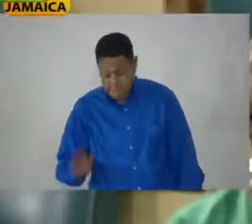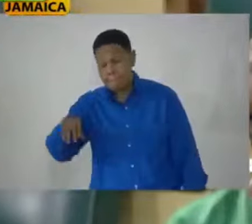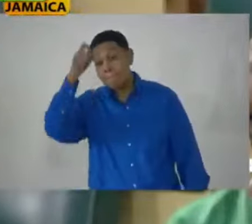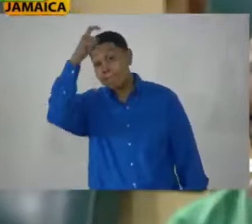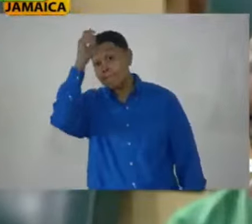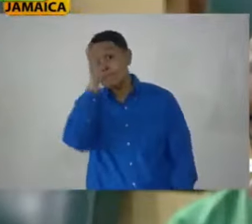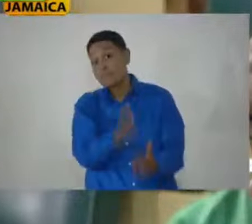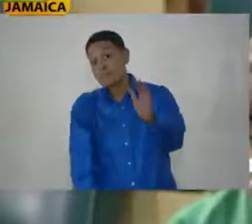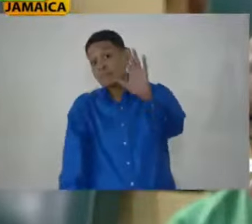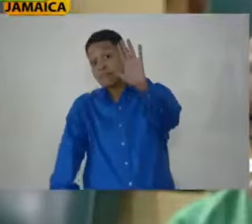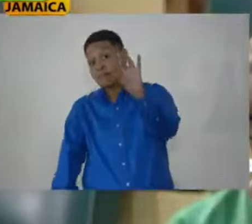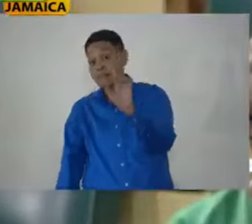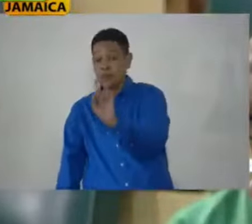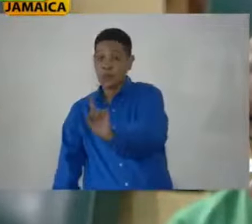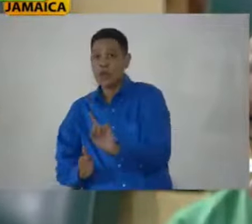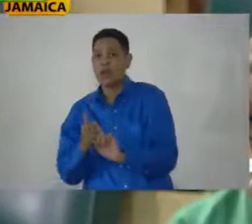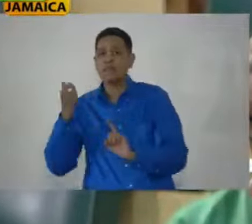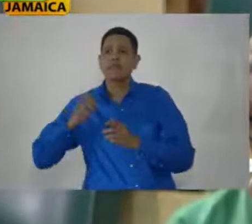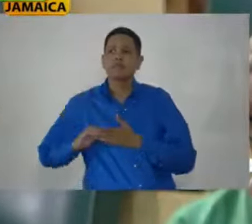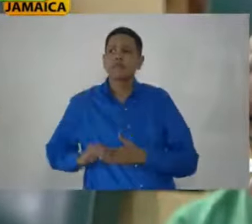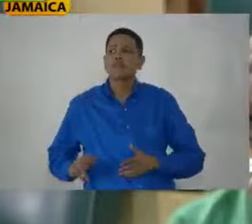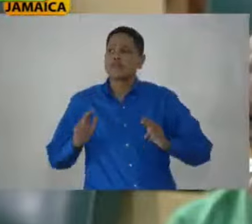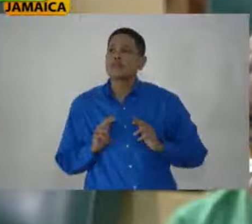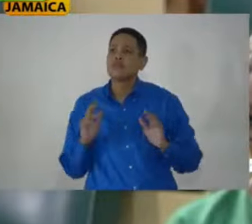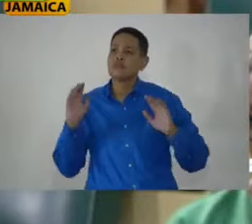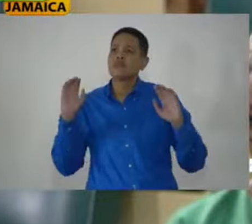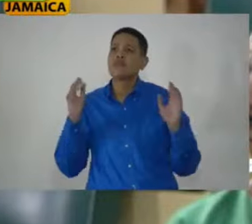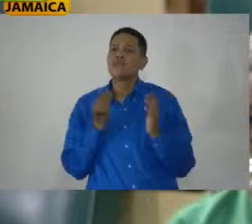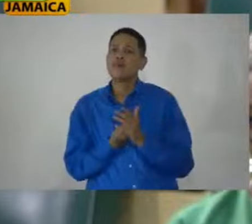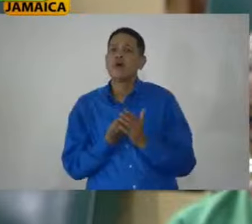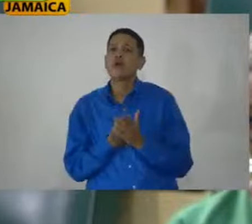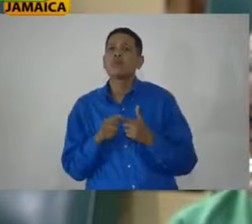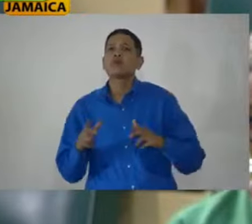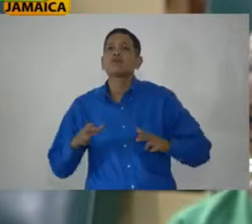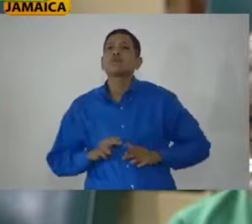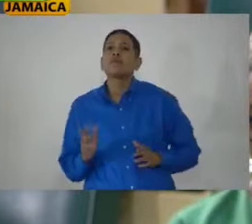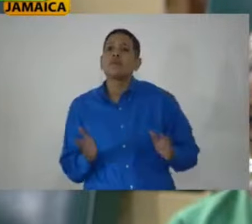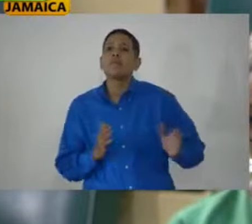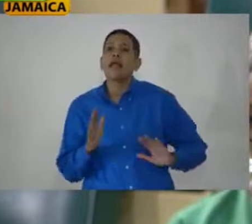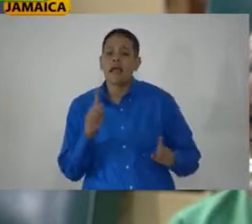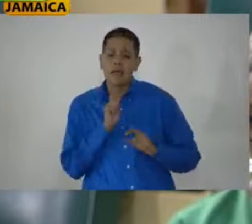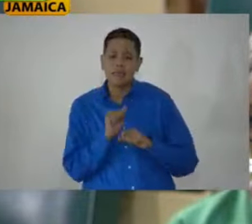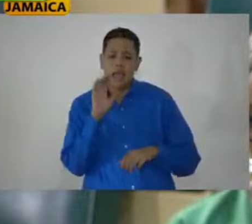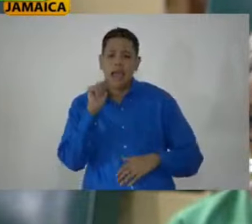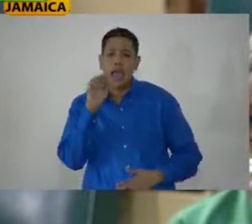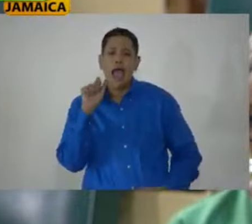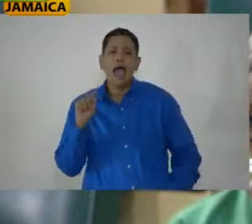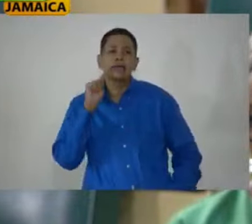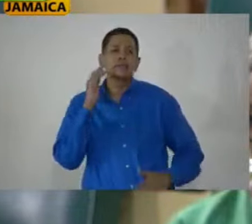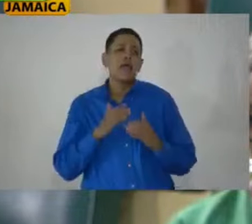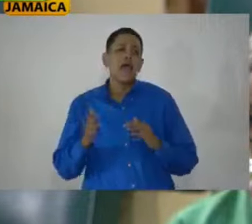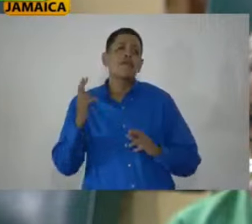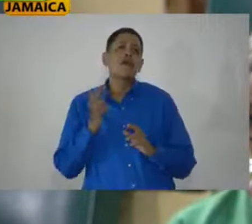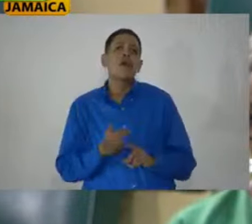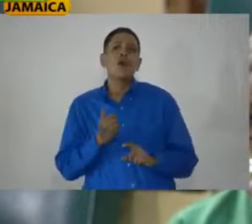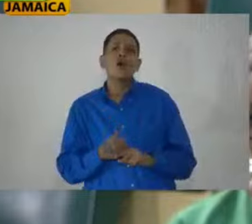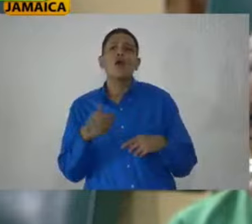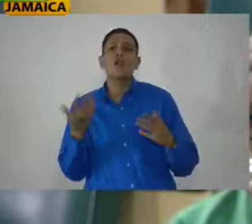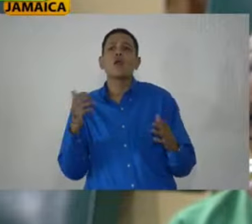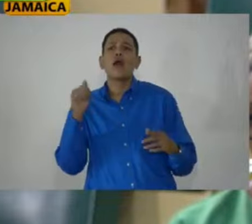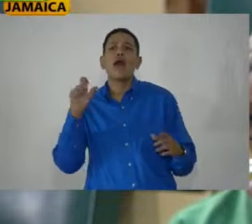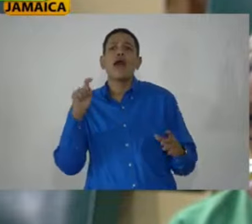Section 58(1) of the Pension, Superannuation Funds and Retirement Schemes Act, hereinafter referred to as